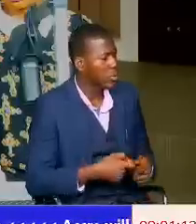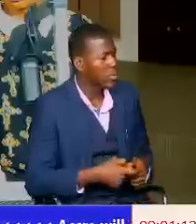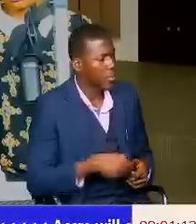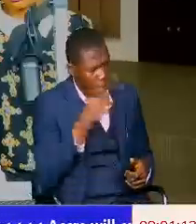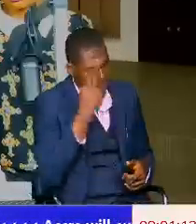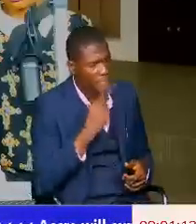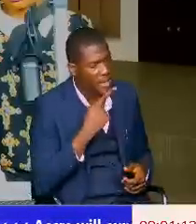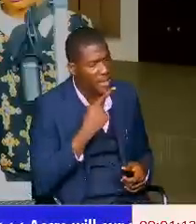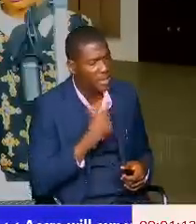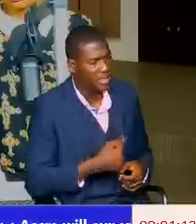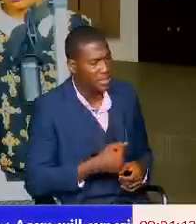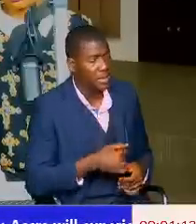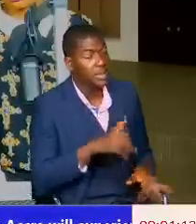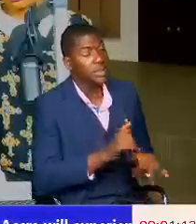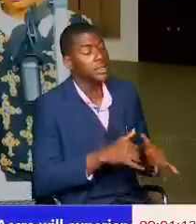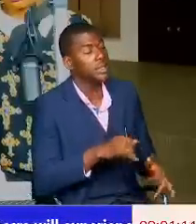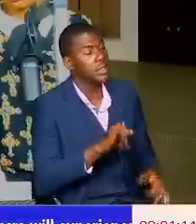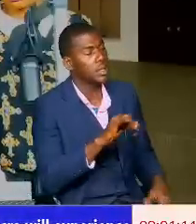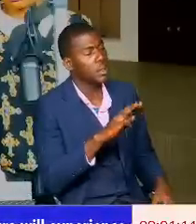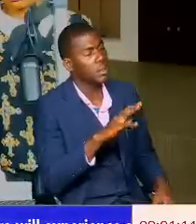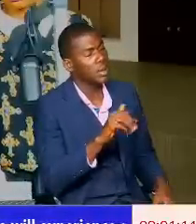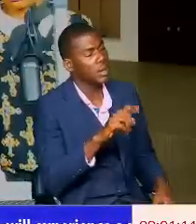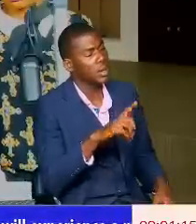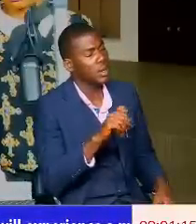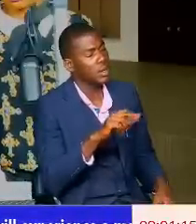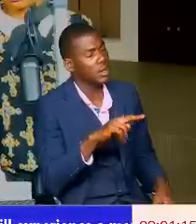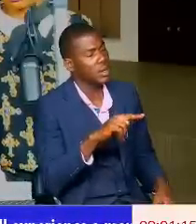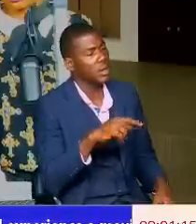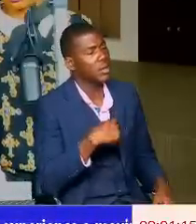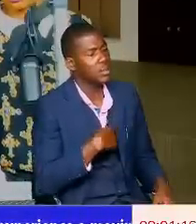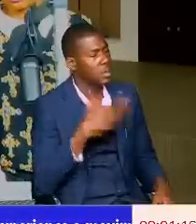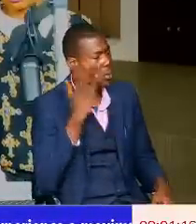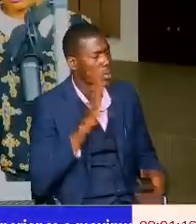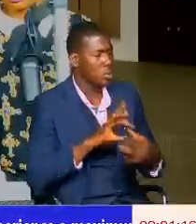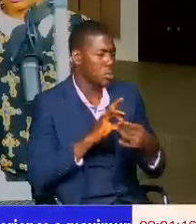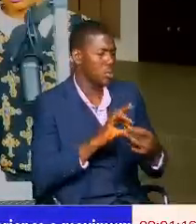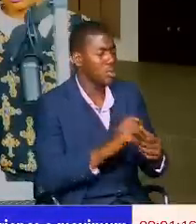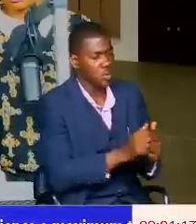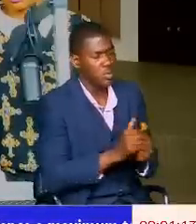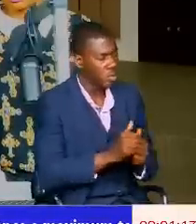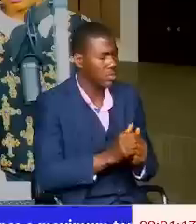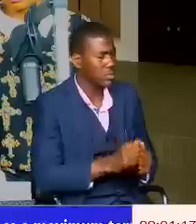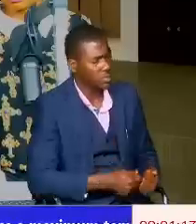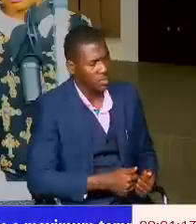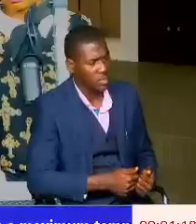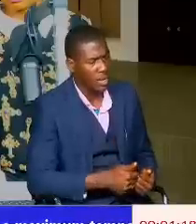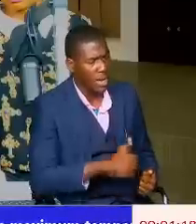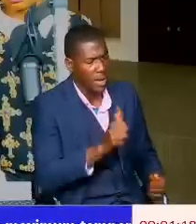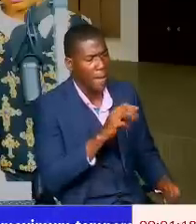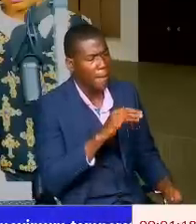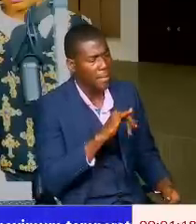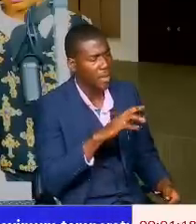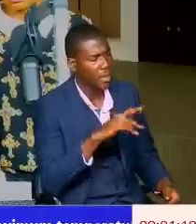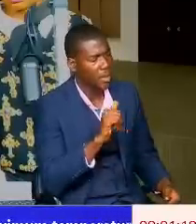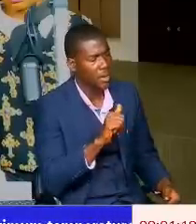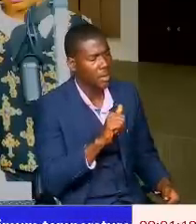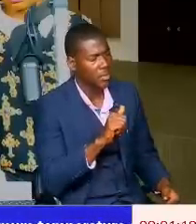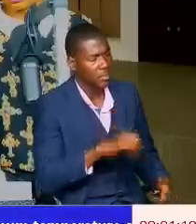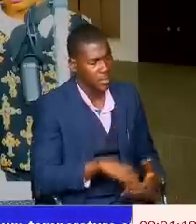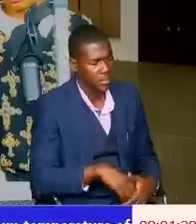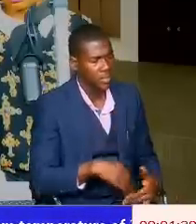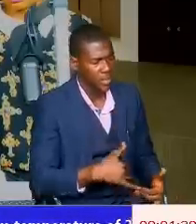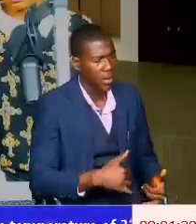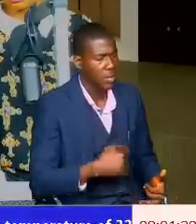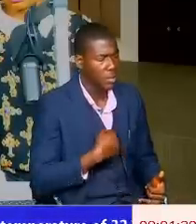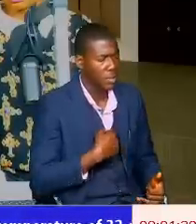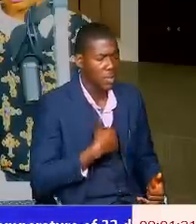definitely link up now with Dina Iba Amira. I am sure maybe she's even